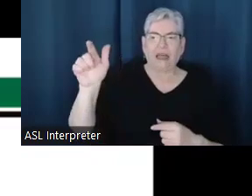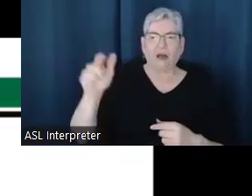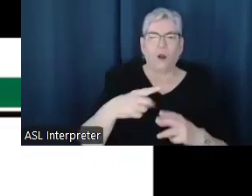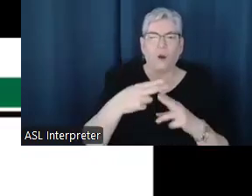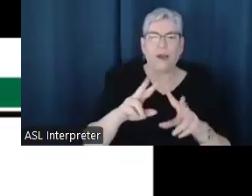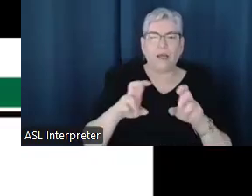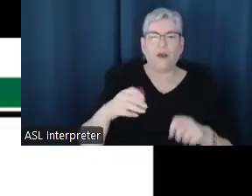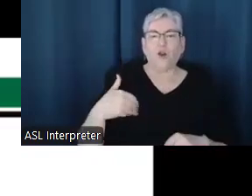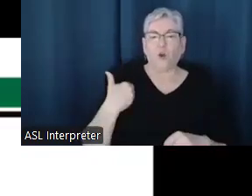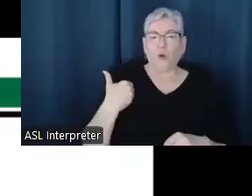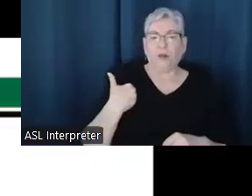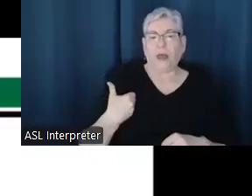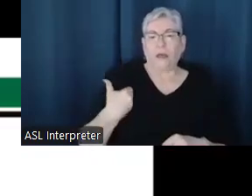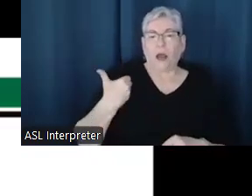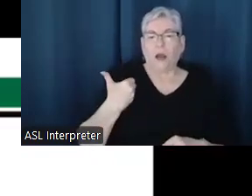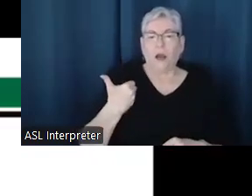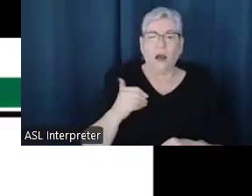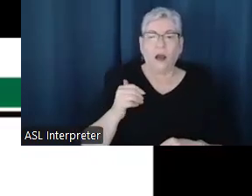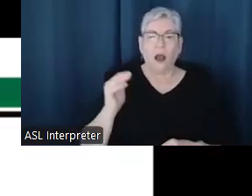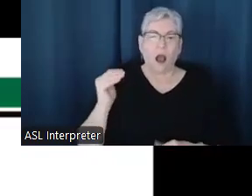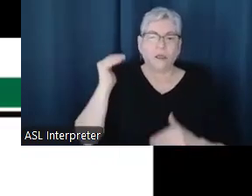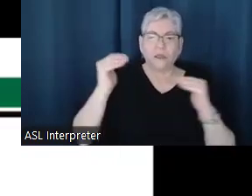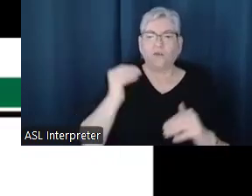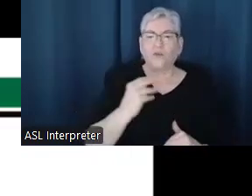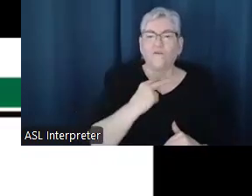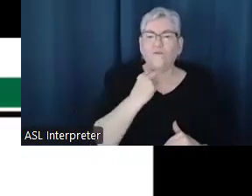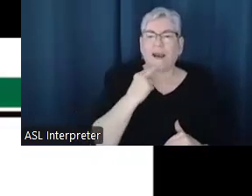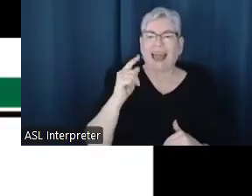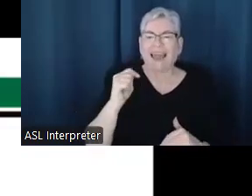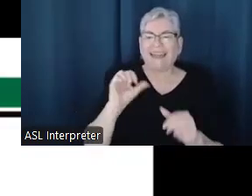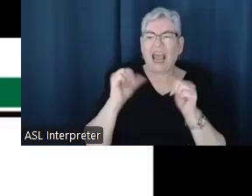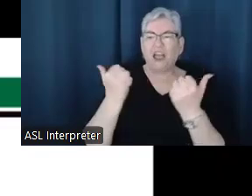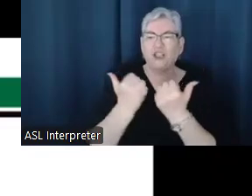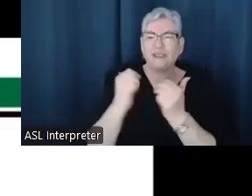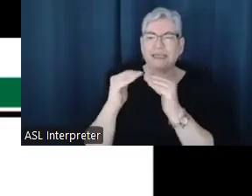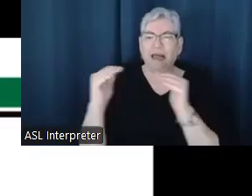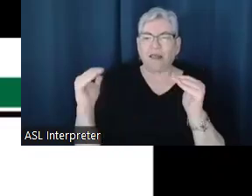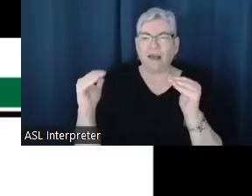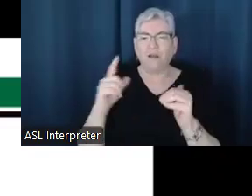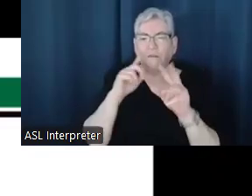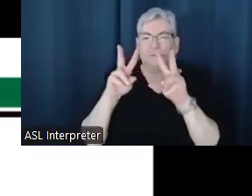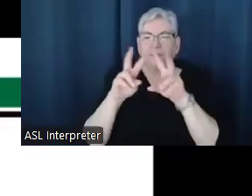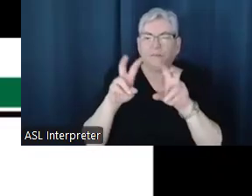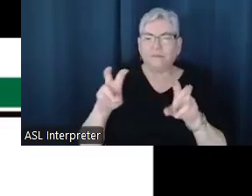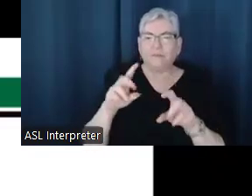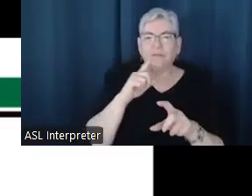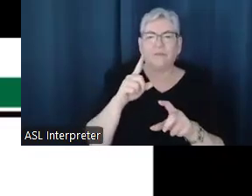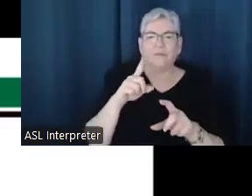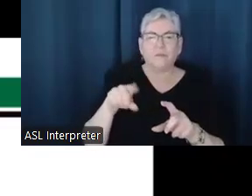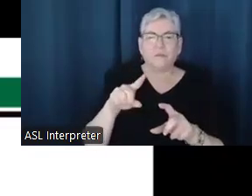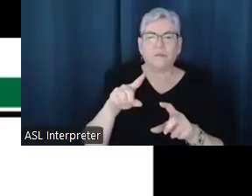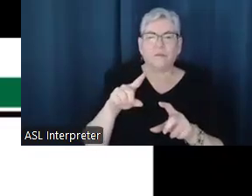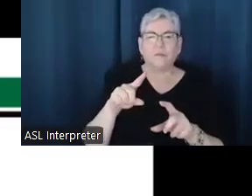Adult Voice at the Agency Level. And the purpose of this is to assess the extent to which you utilize